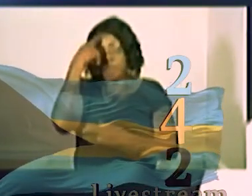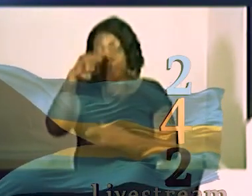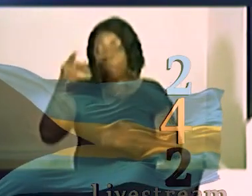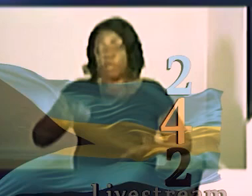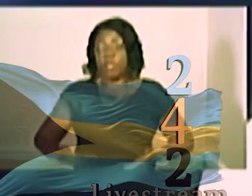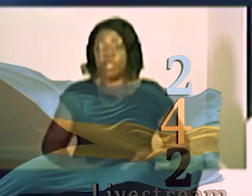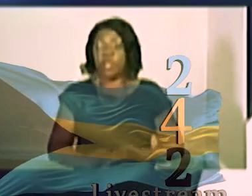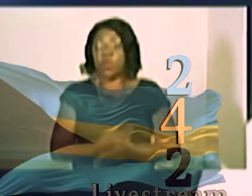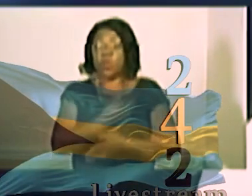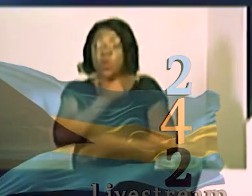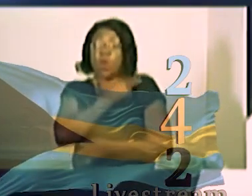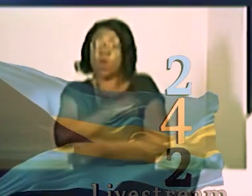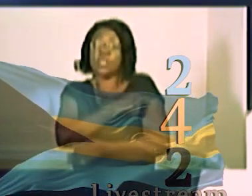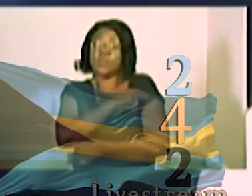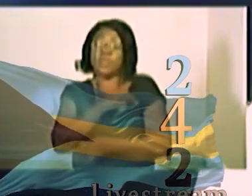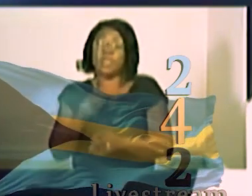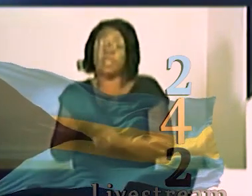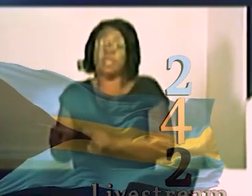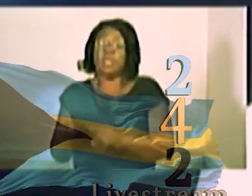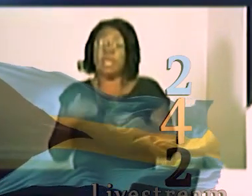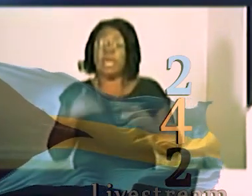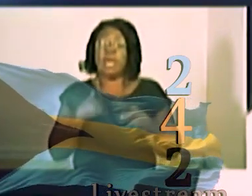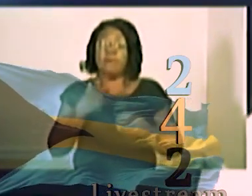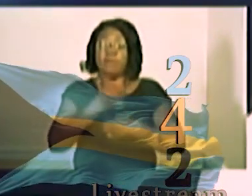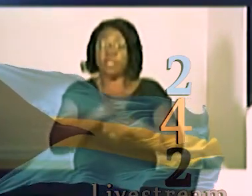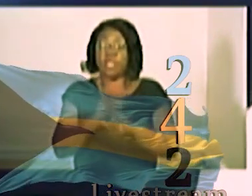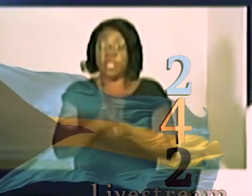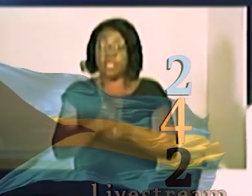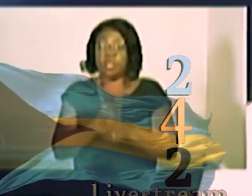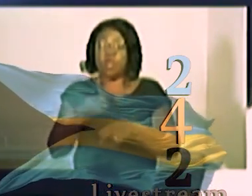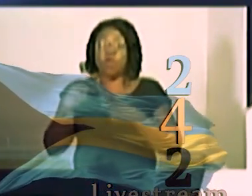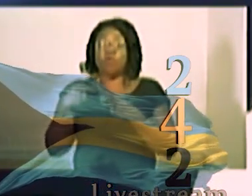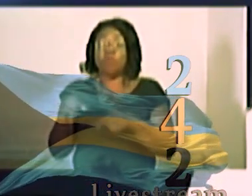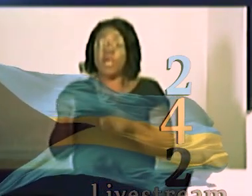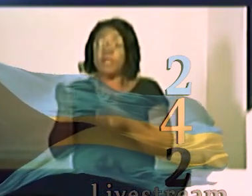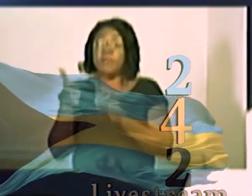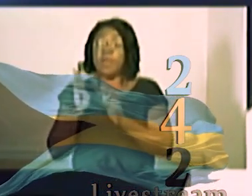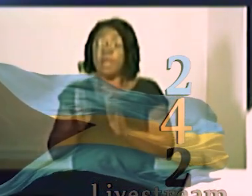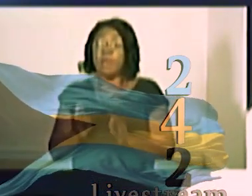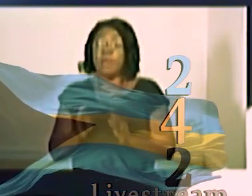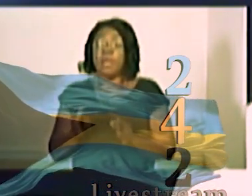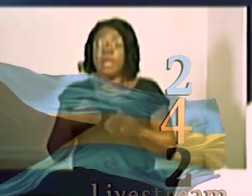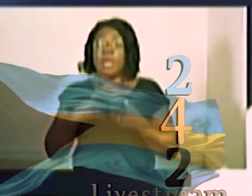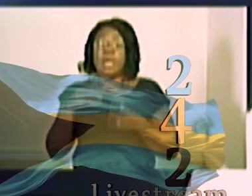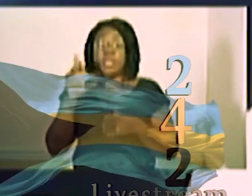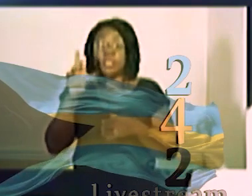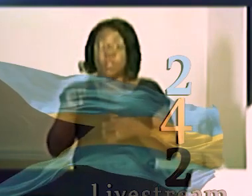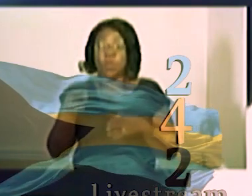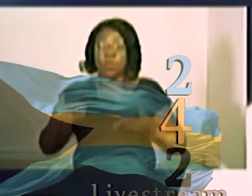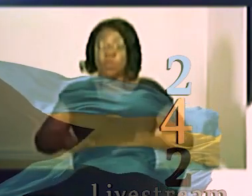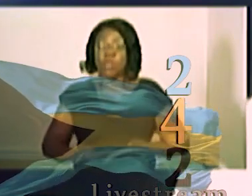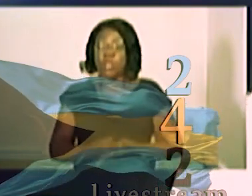fully functioning hospital that can accommodate the residents' needs.